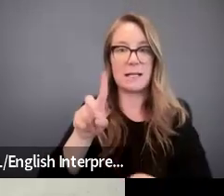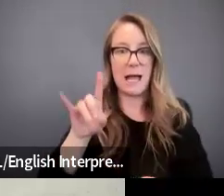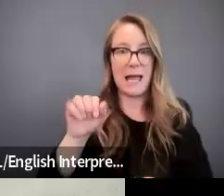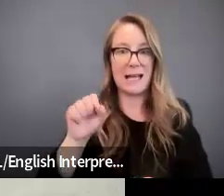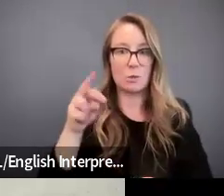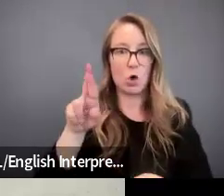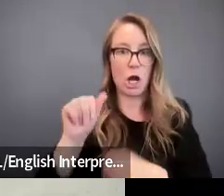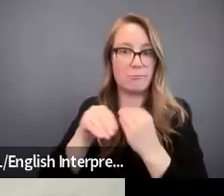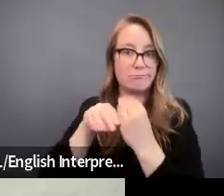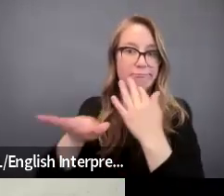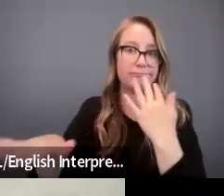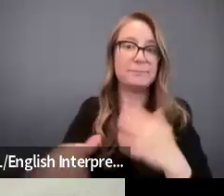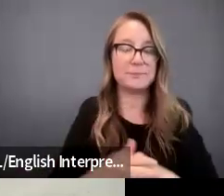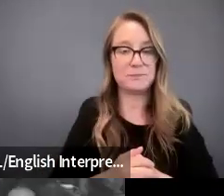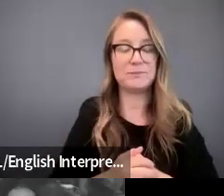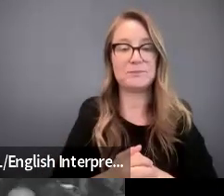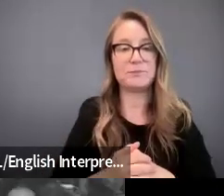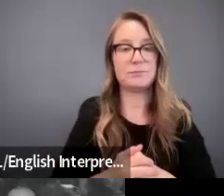diaspora.